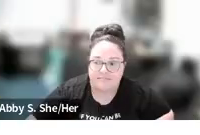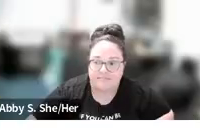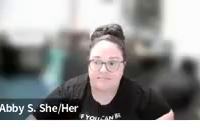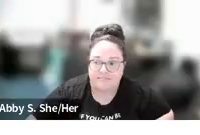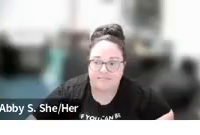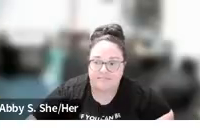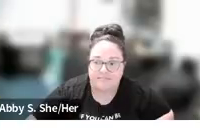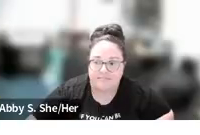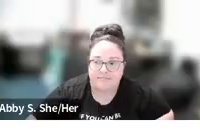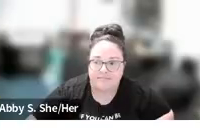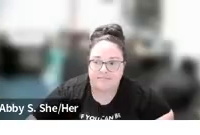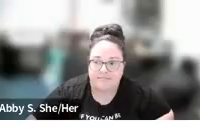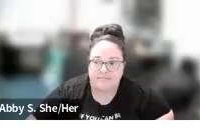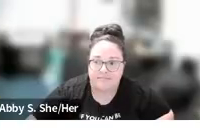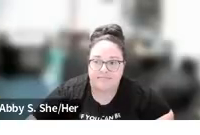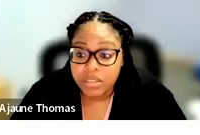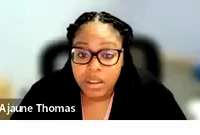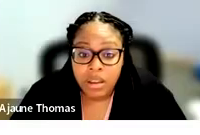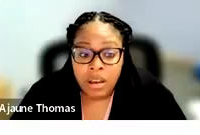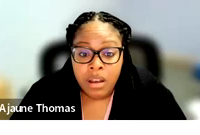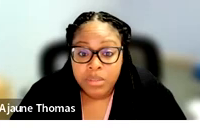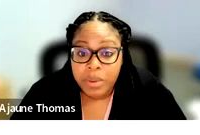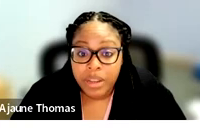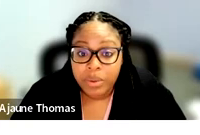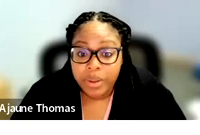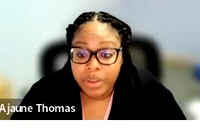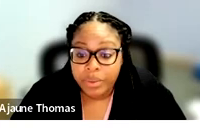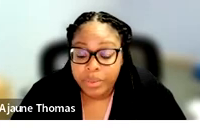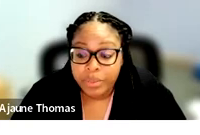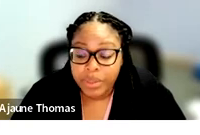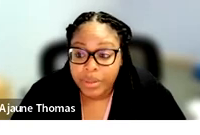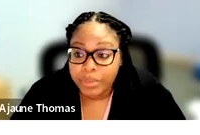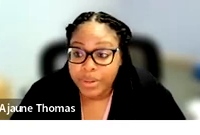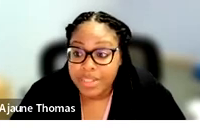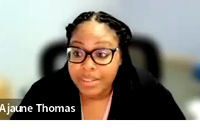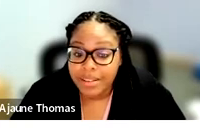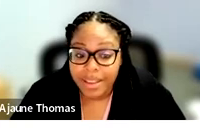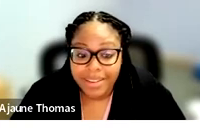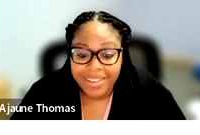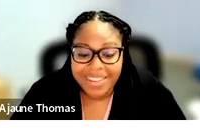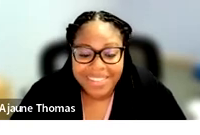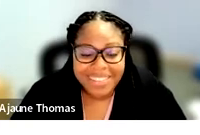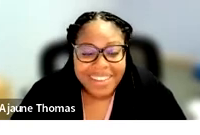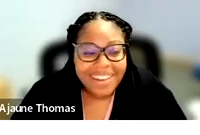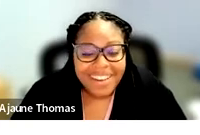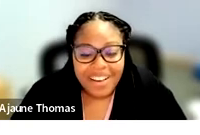probably purchase an Apple Watch that is about $1,000, depending on what you want it to look like.